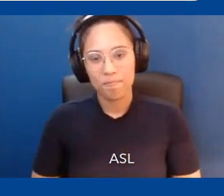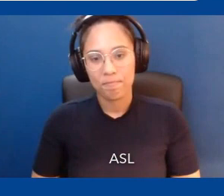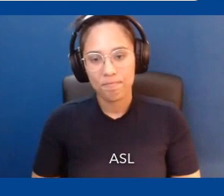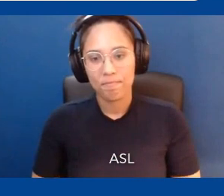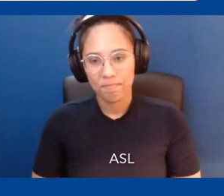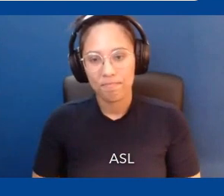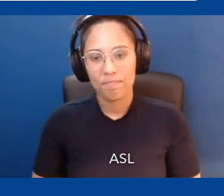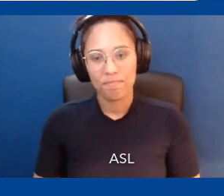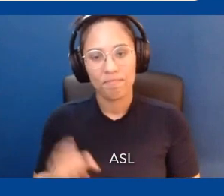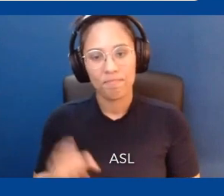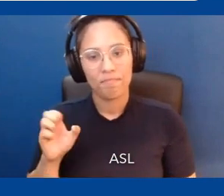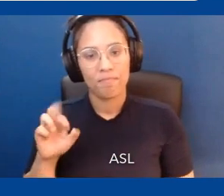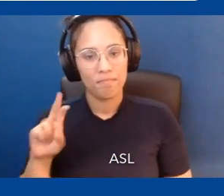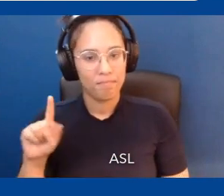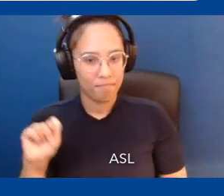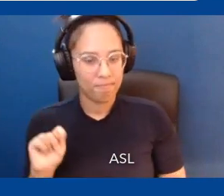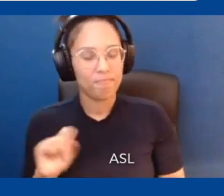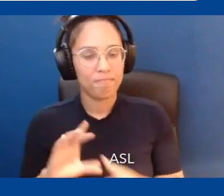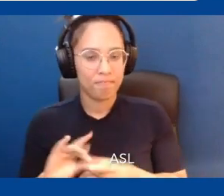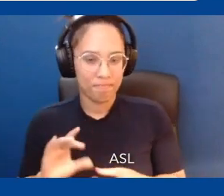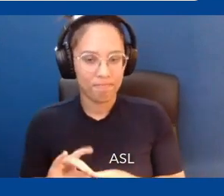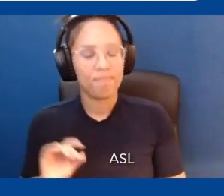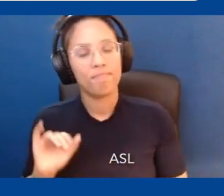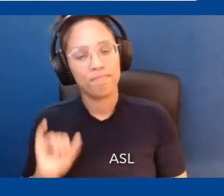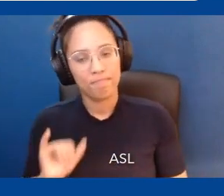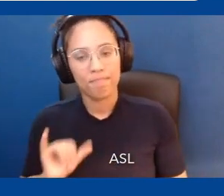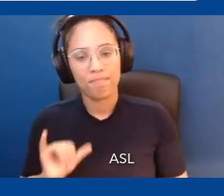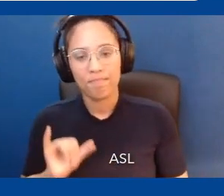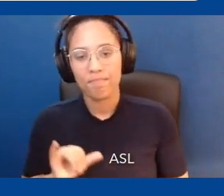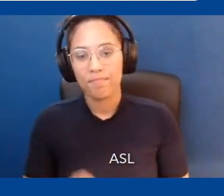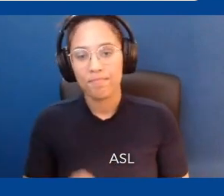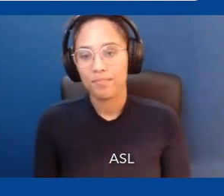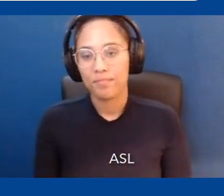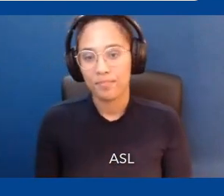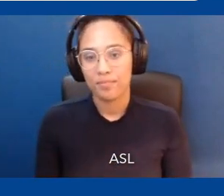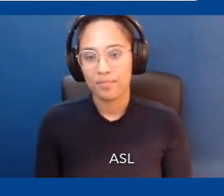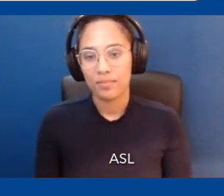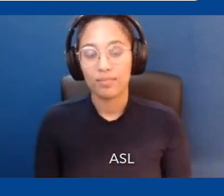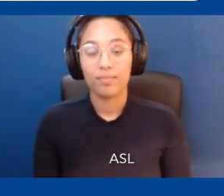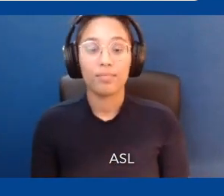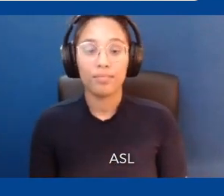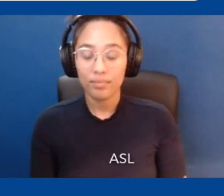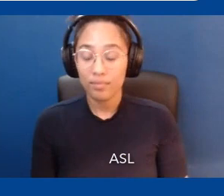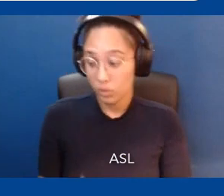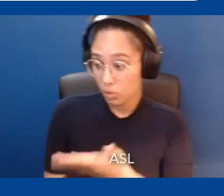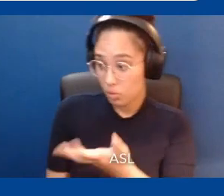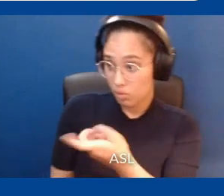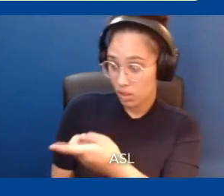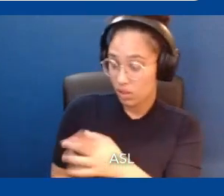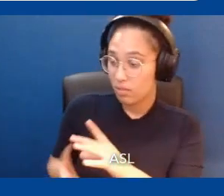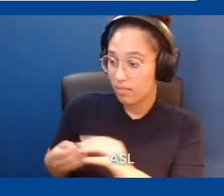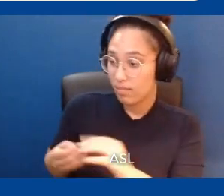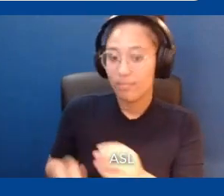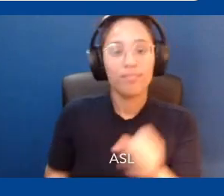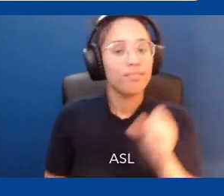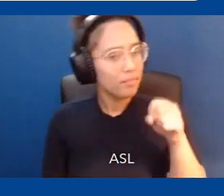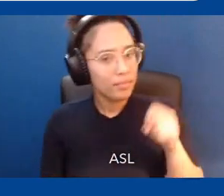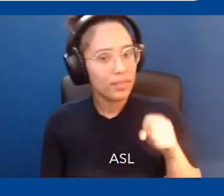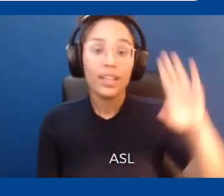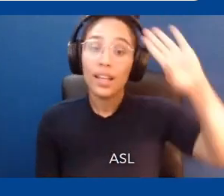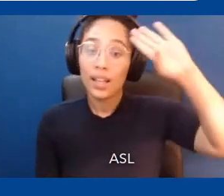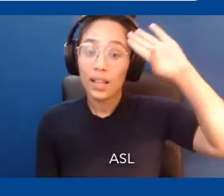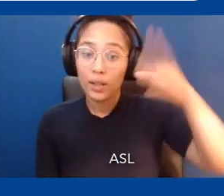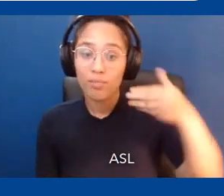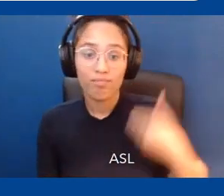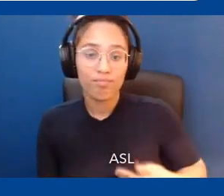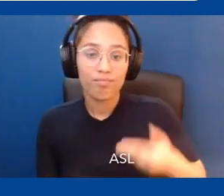Mm-hmm. Do you want to add? Yeah, this is Ernst. I mean, of